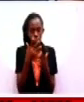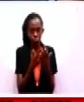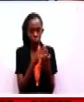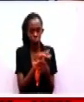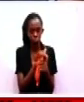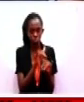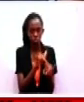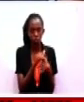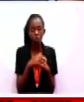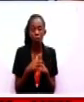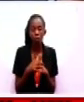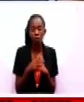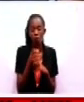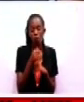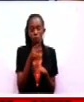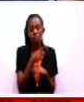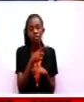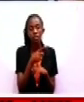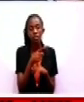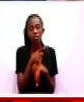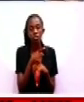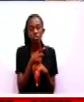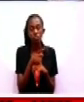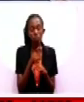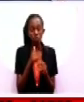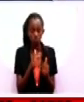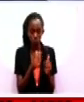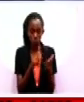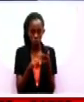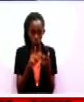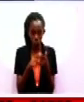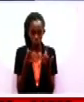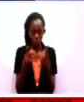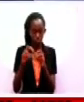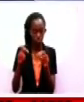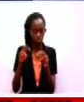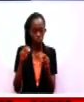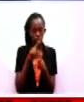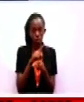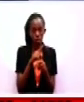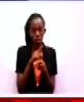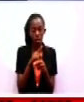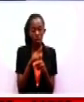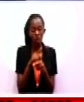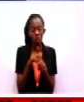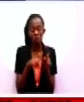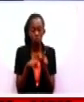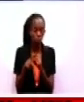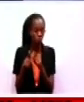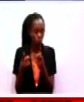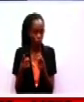in in custody depending the conclusion of investigation the i